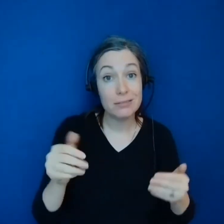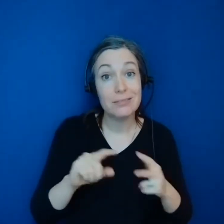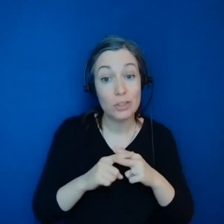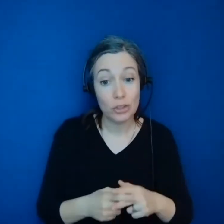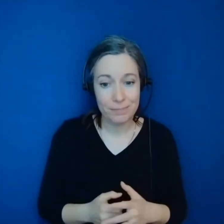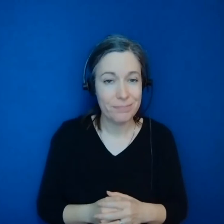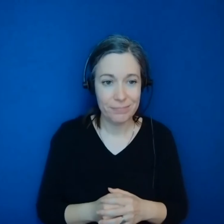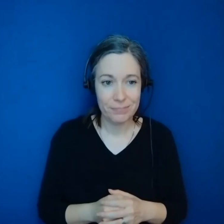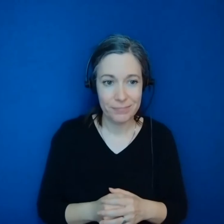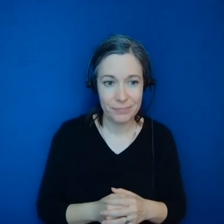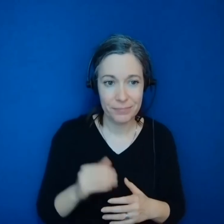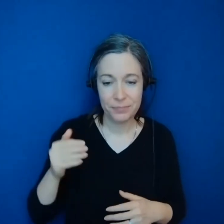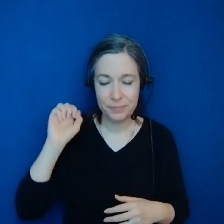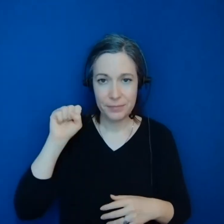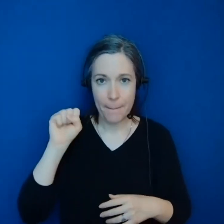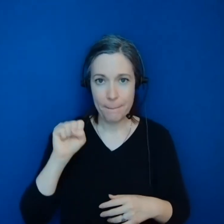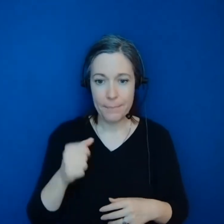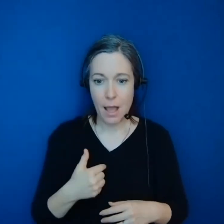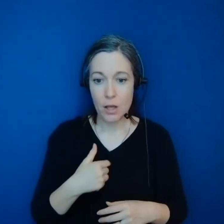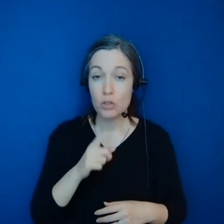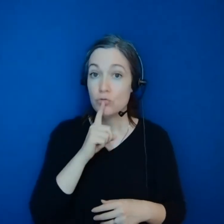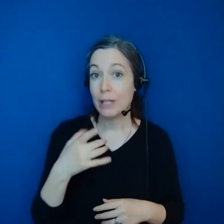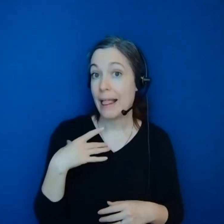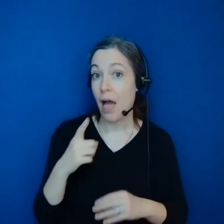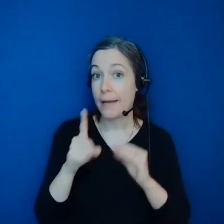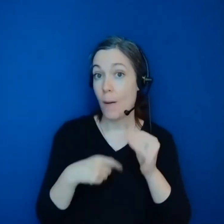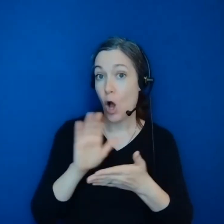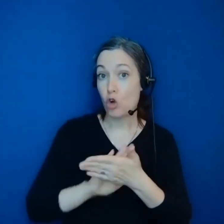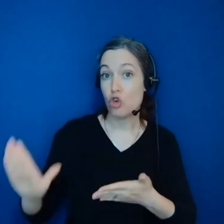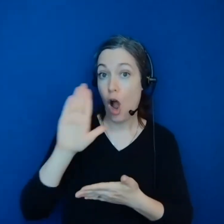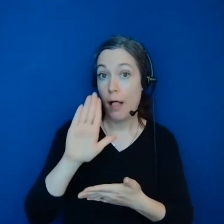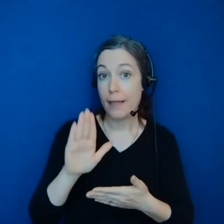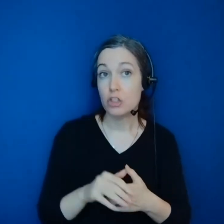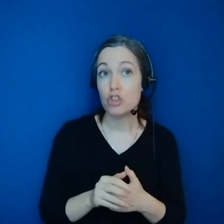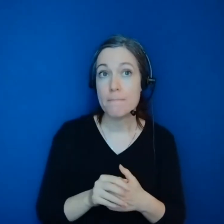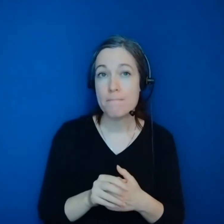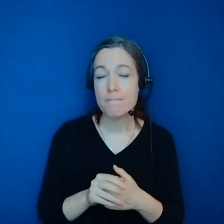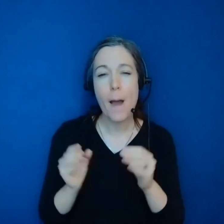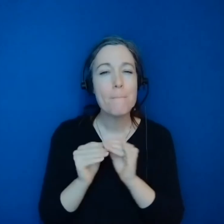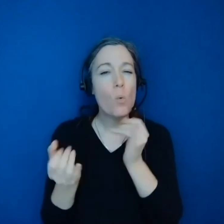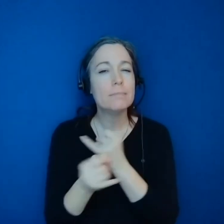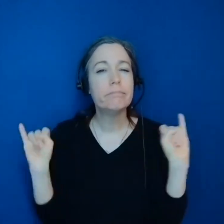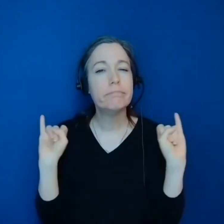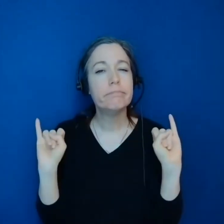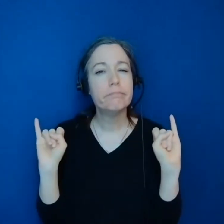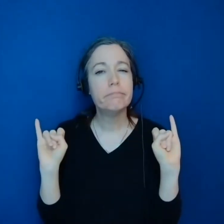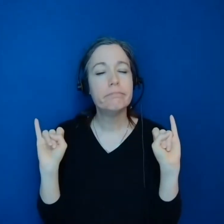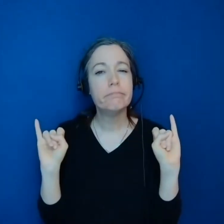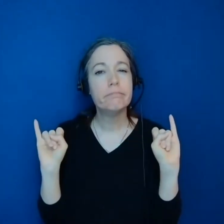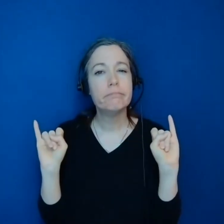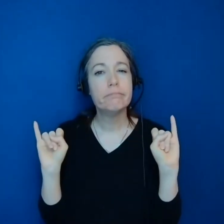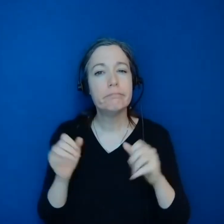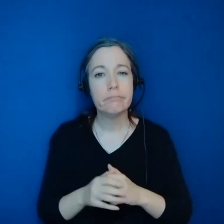Yeah, so what I really like about college is that you're more independent, I would get anxiety